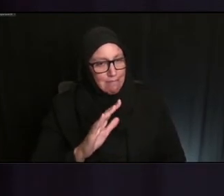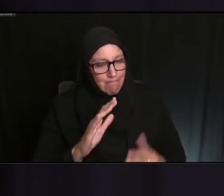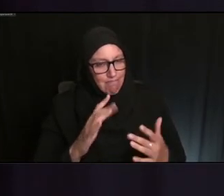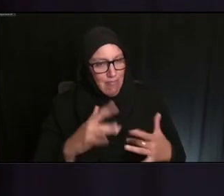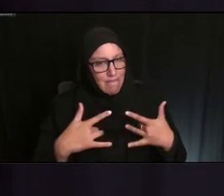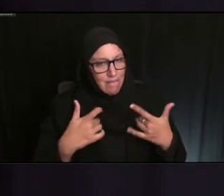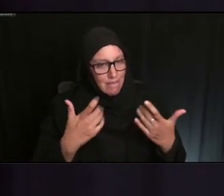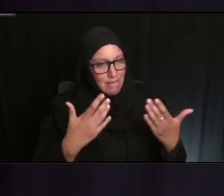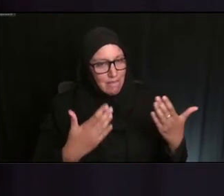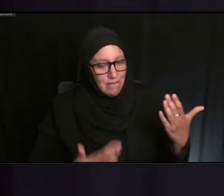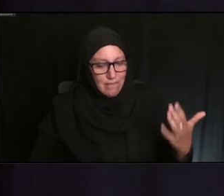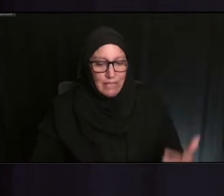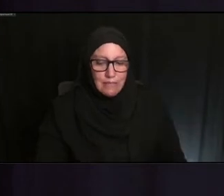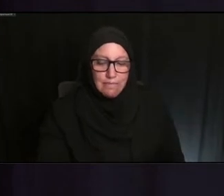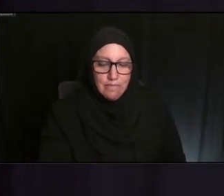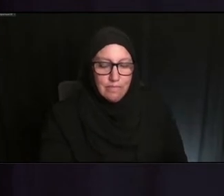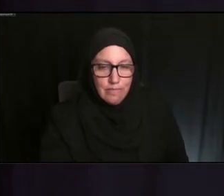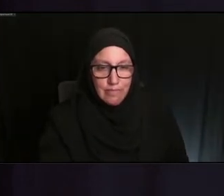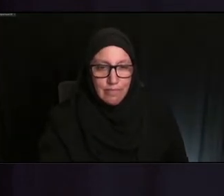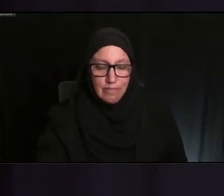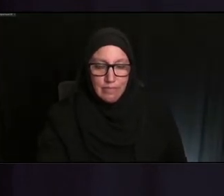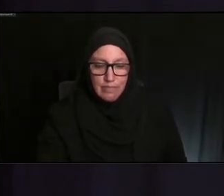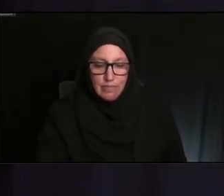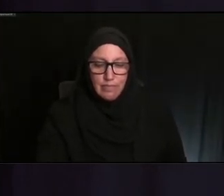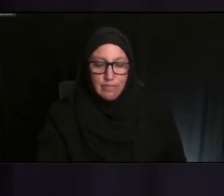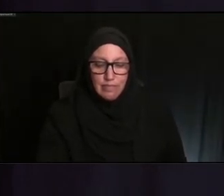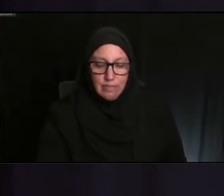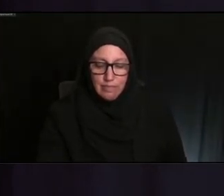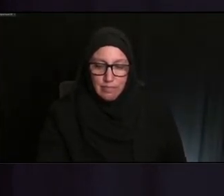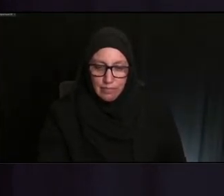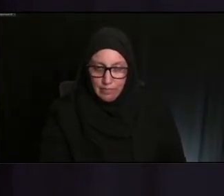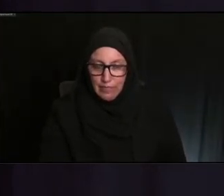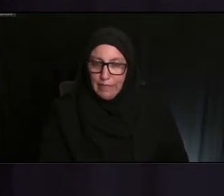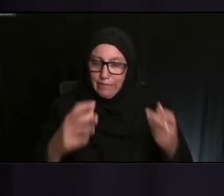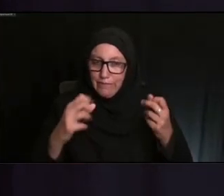often between people discuss this hadith?